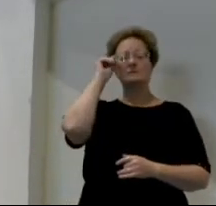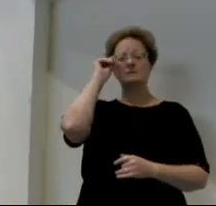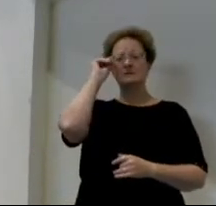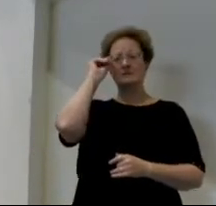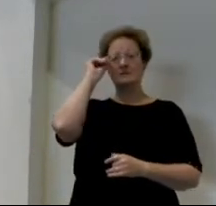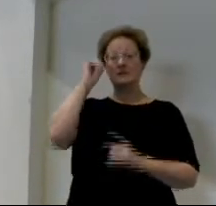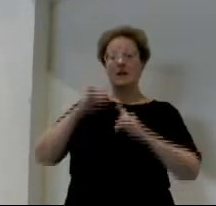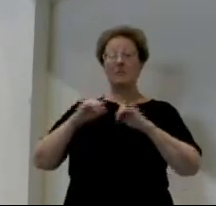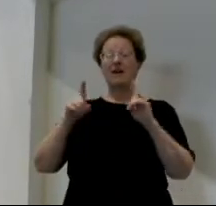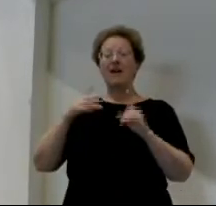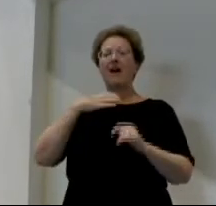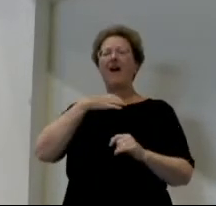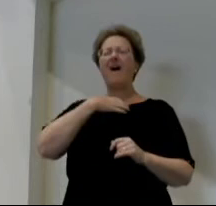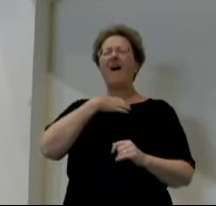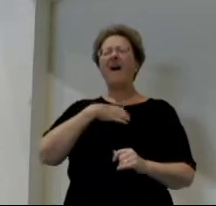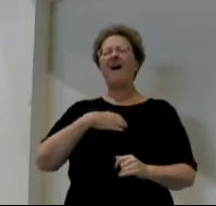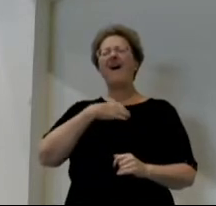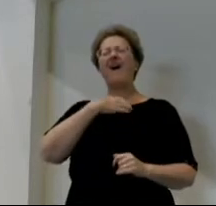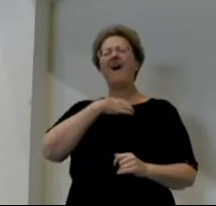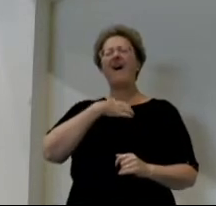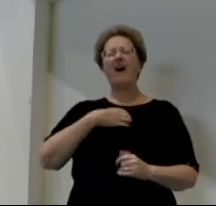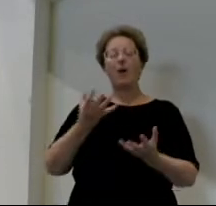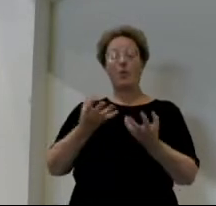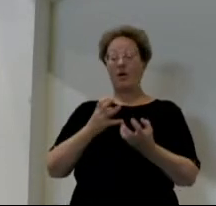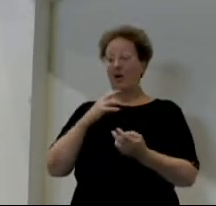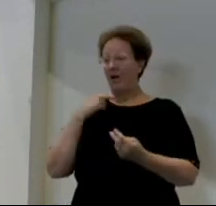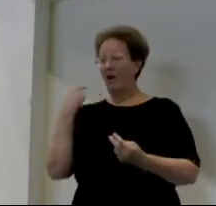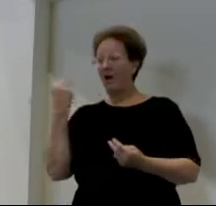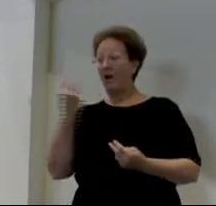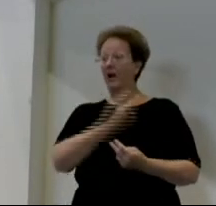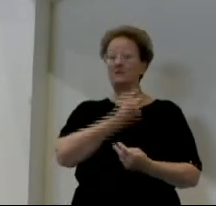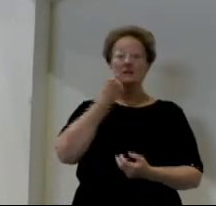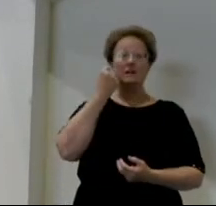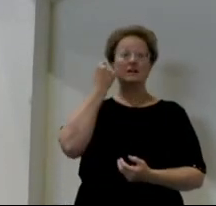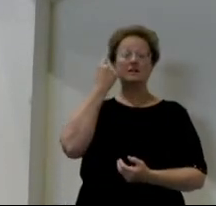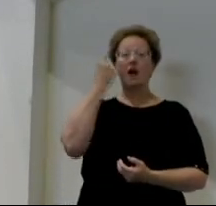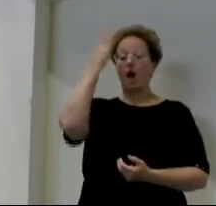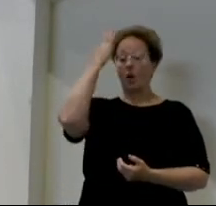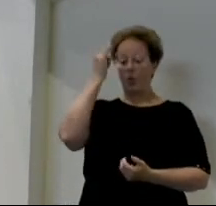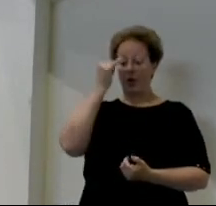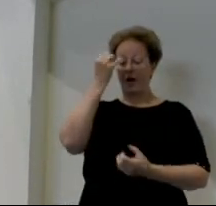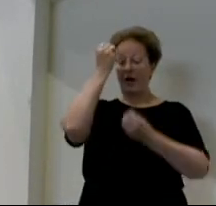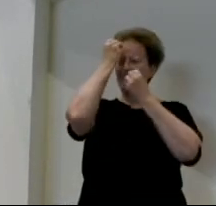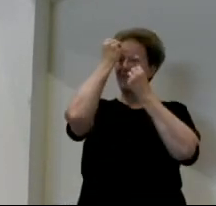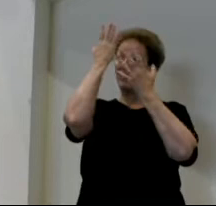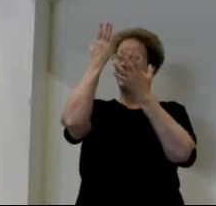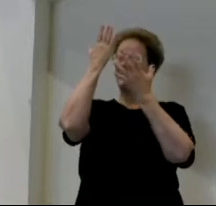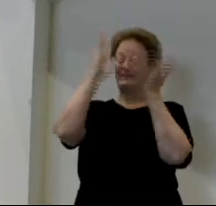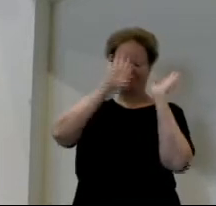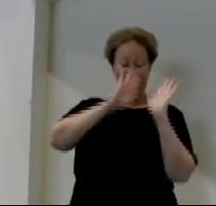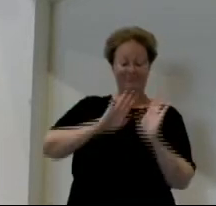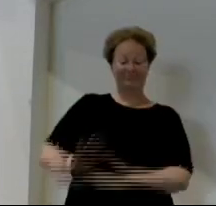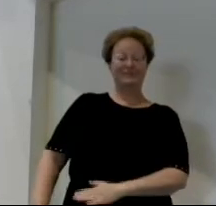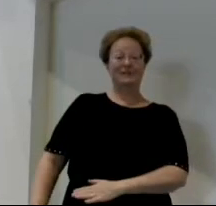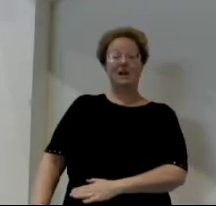asking questions. And he wants humanity to answer that. Why would the Heavenly Father forsake his perfect, innocent Son on